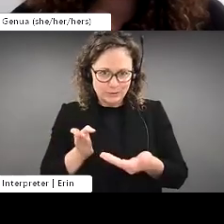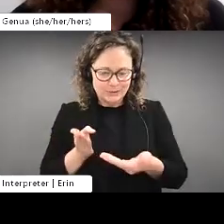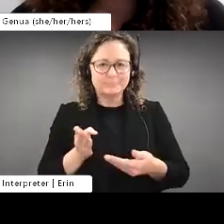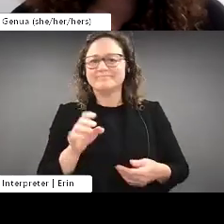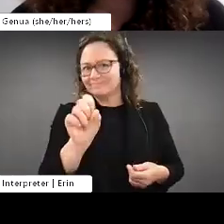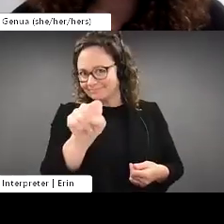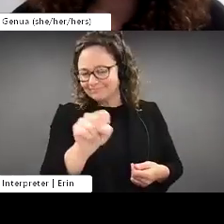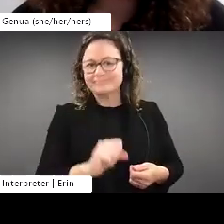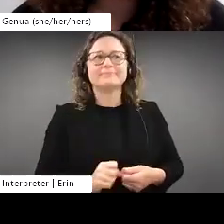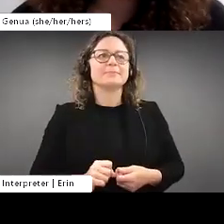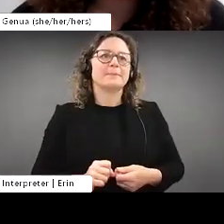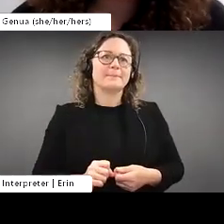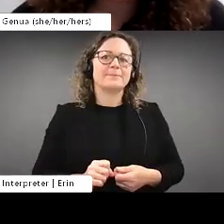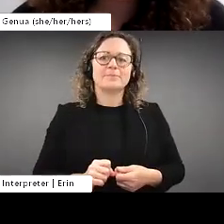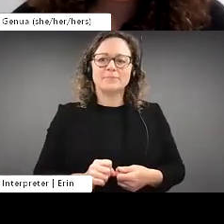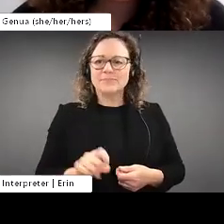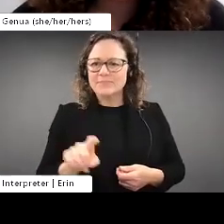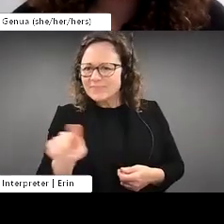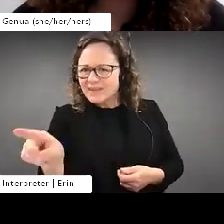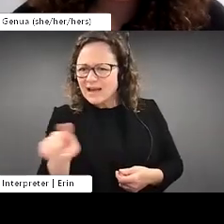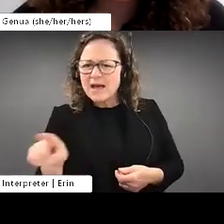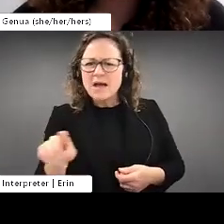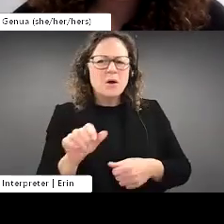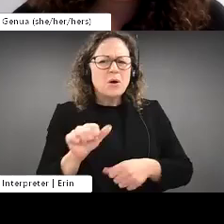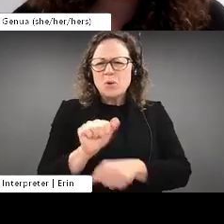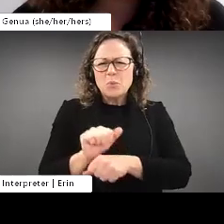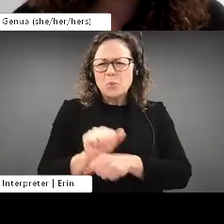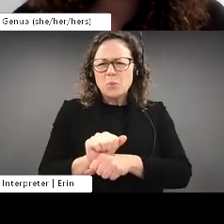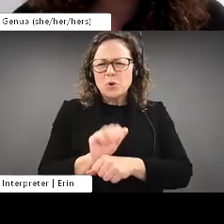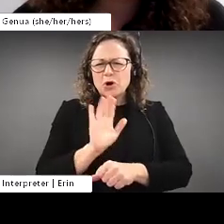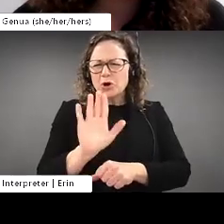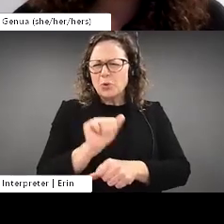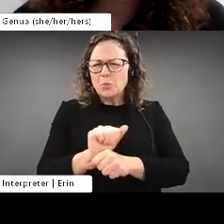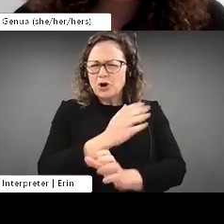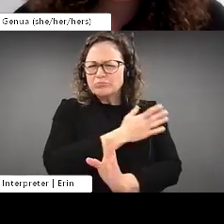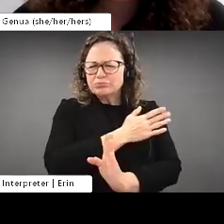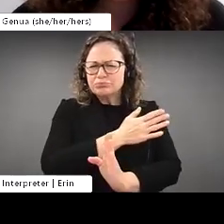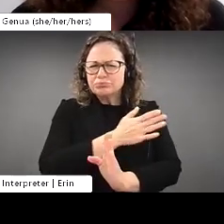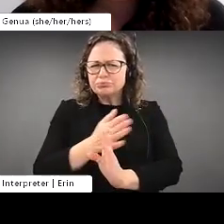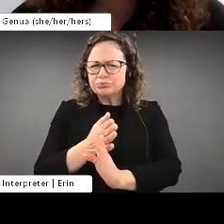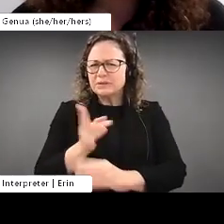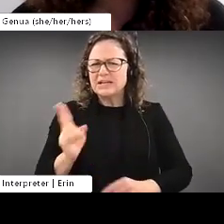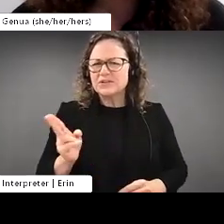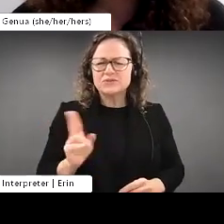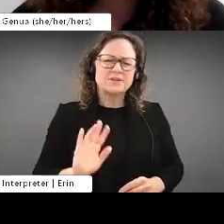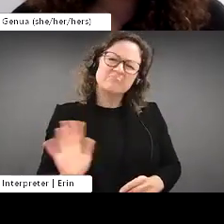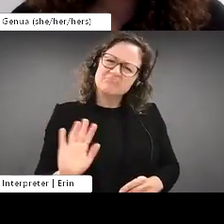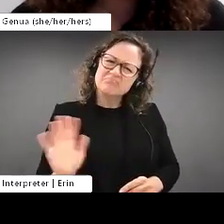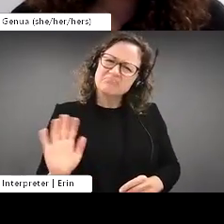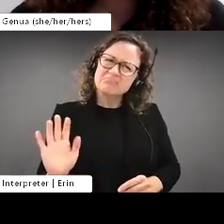Yeah, she doesn't necessarily need the work history because, as we mentioned, she doesn't need to have a job. Um,